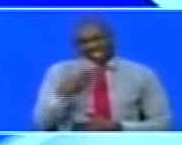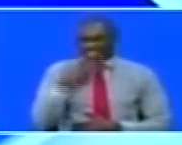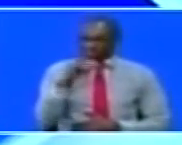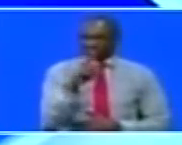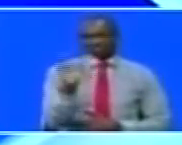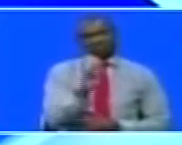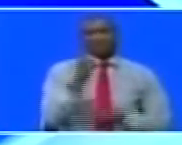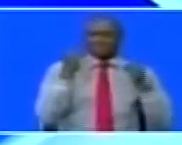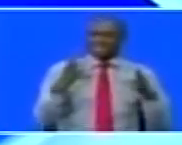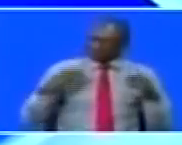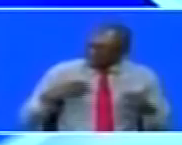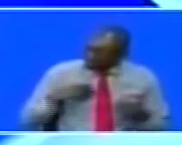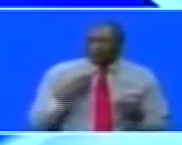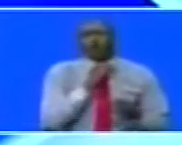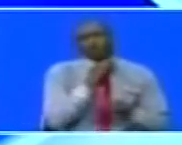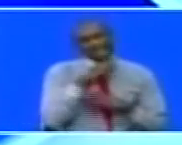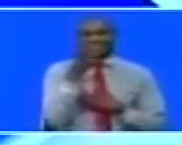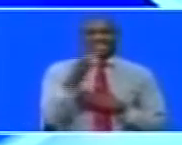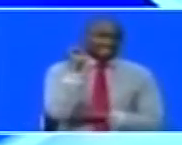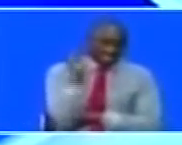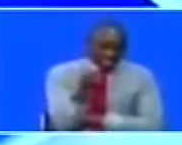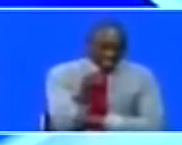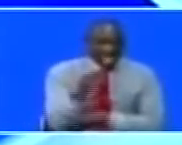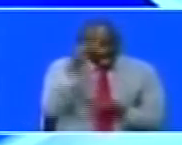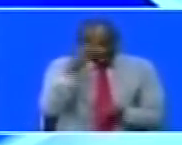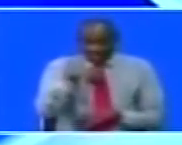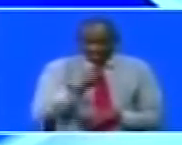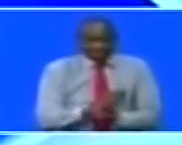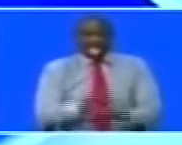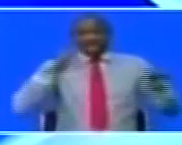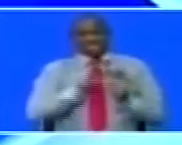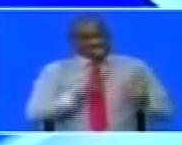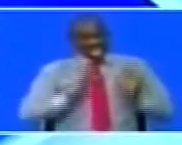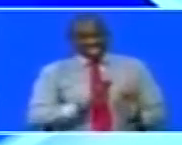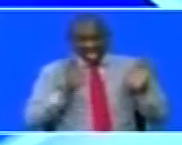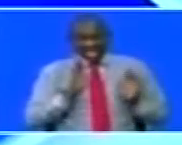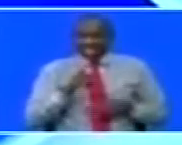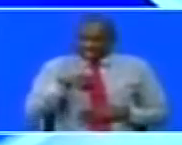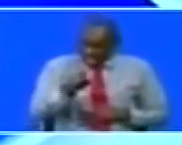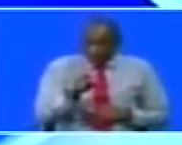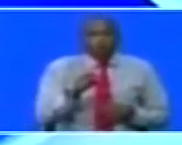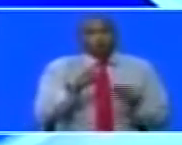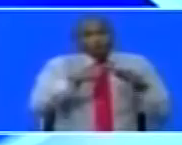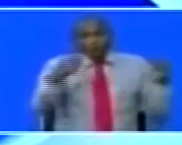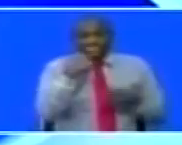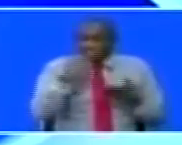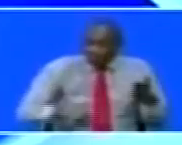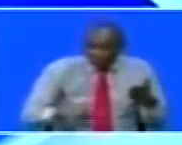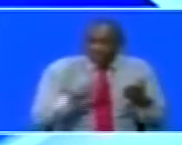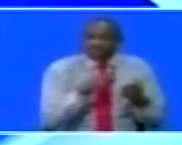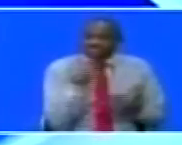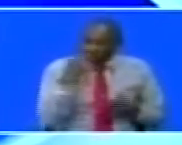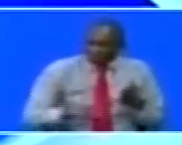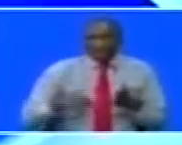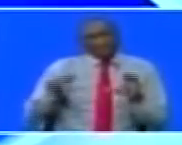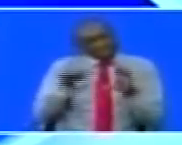which have caused such a storm in Kenya. But as the governor remained defiant, the opposition party court has cried foul, saying none